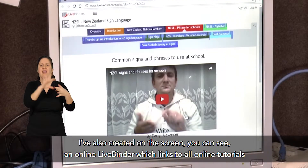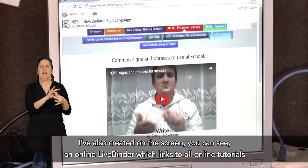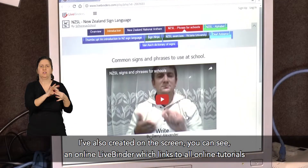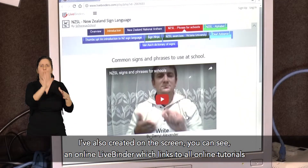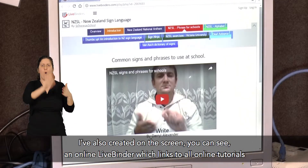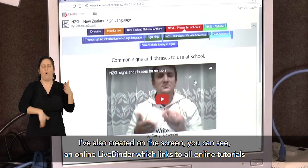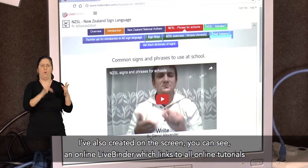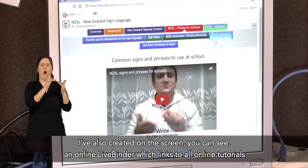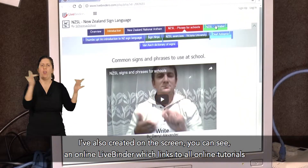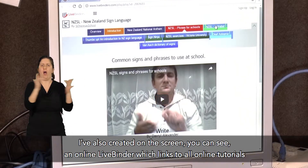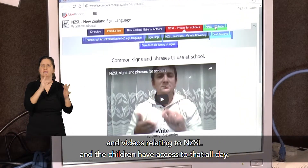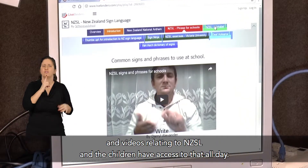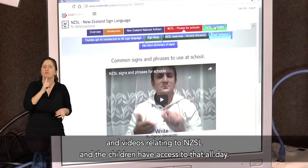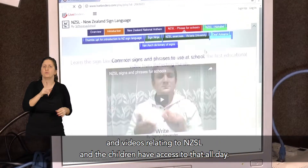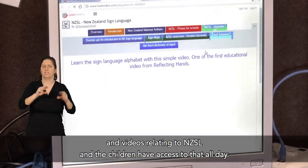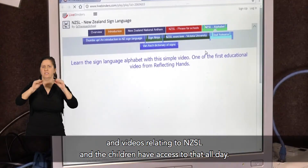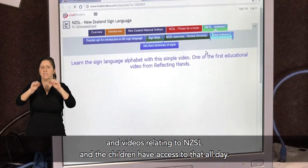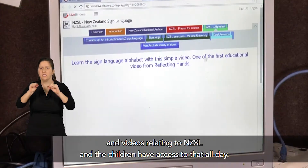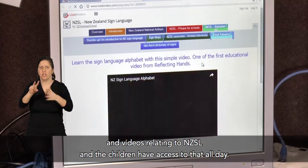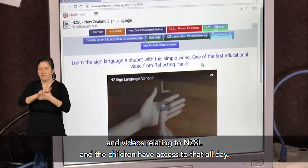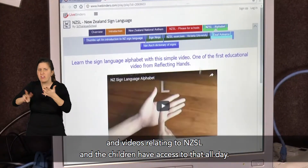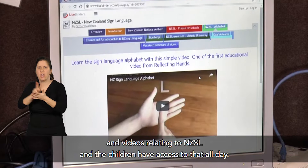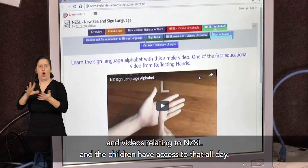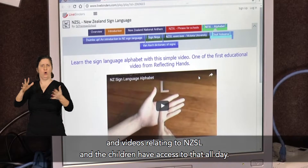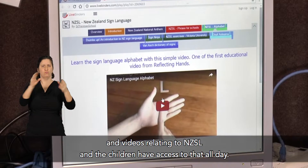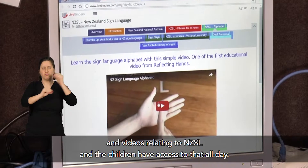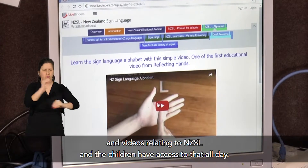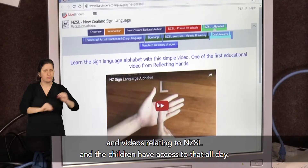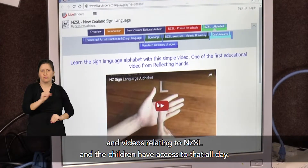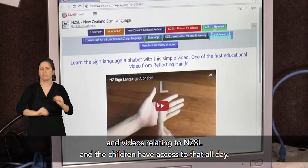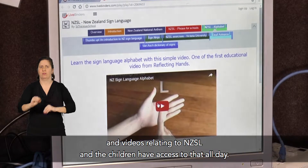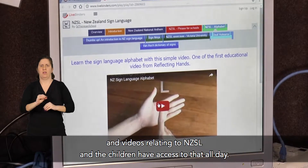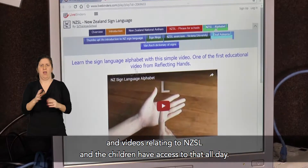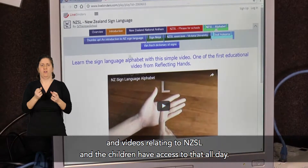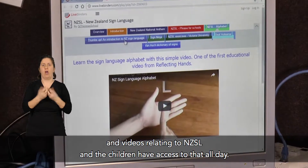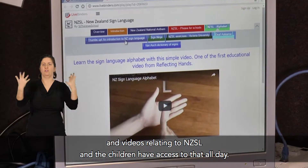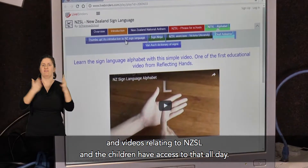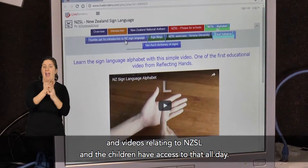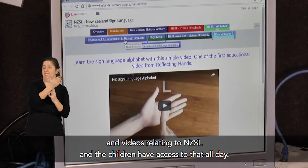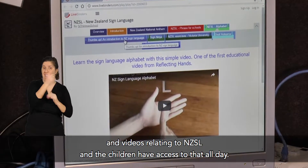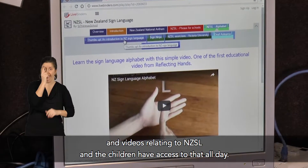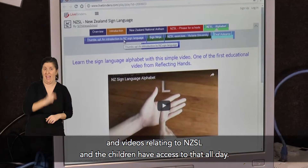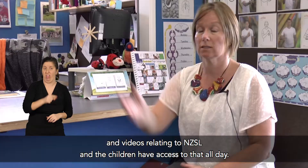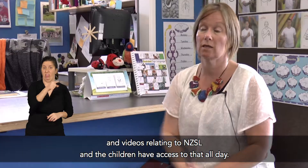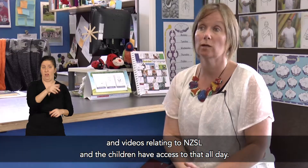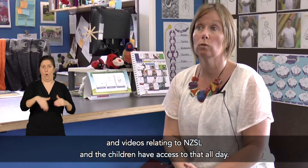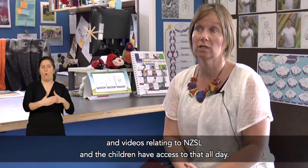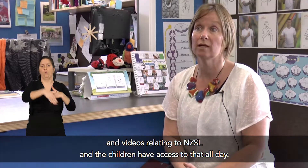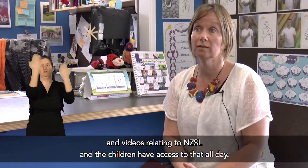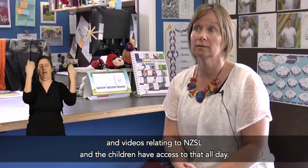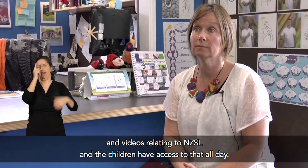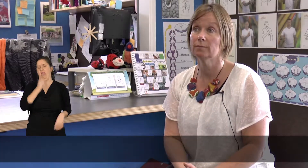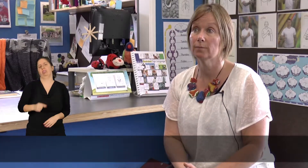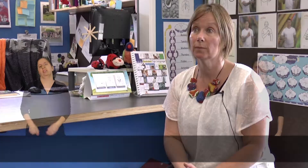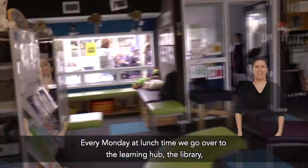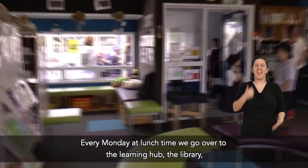all online tutorials and videos relating to NZSL, and the children have access to that all